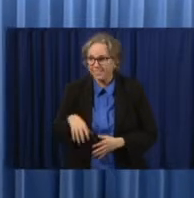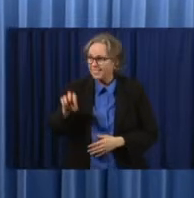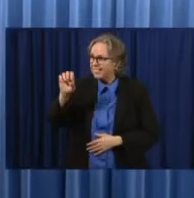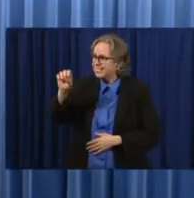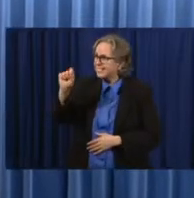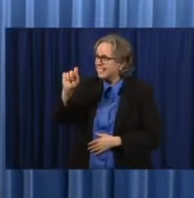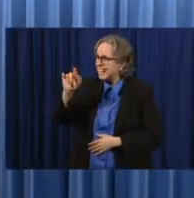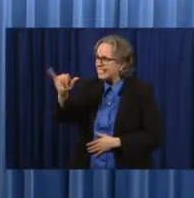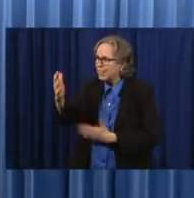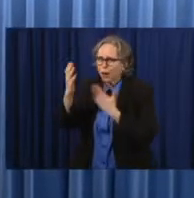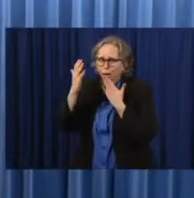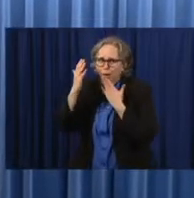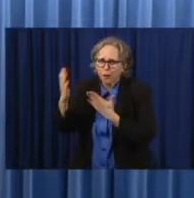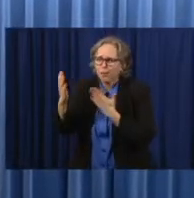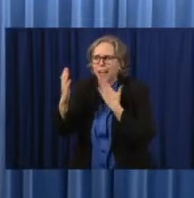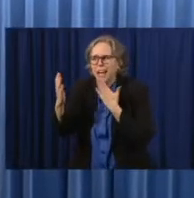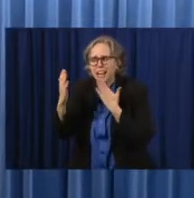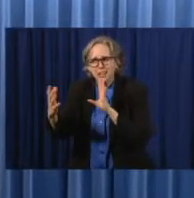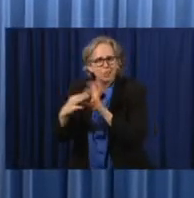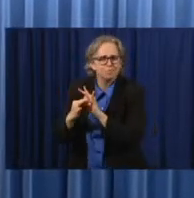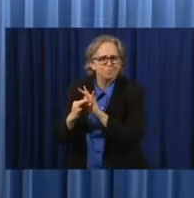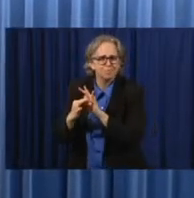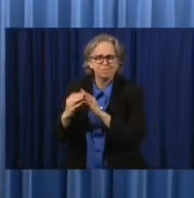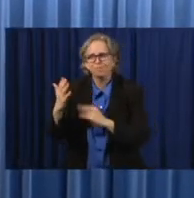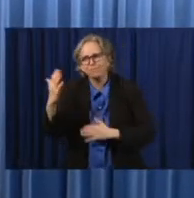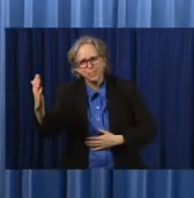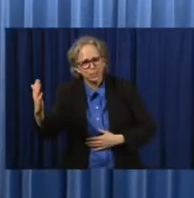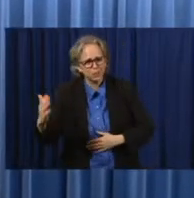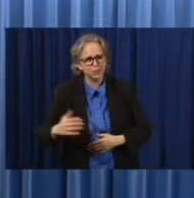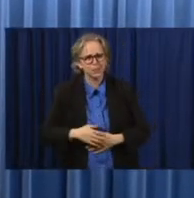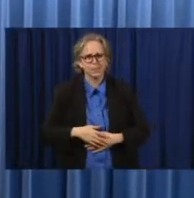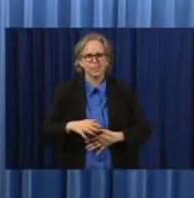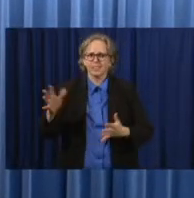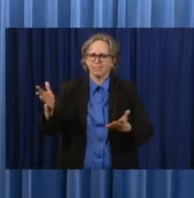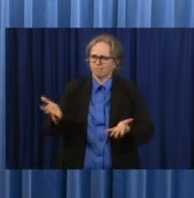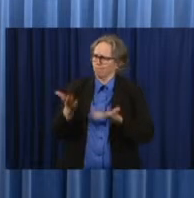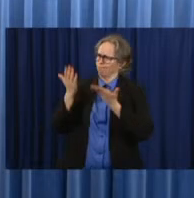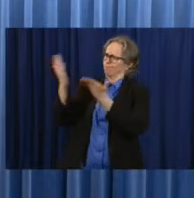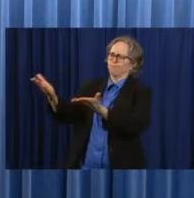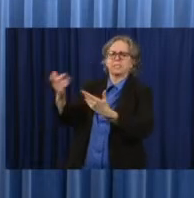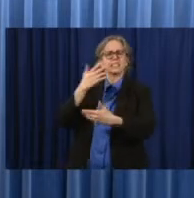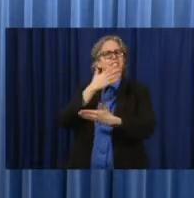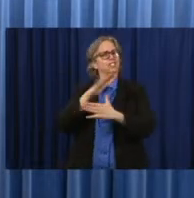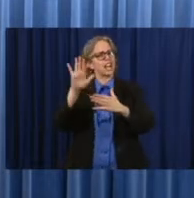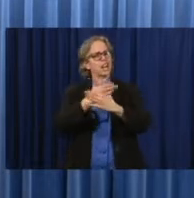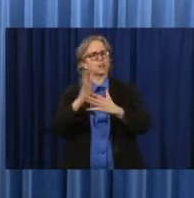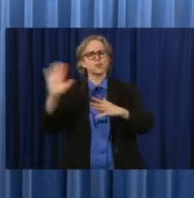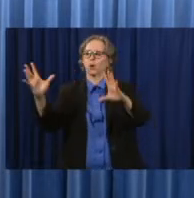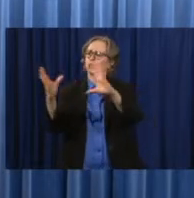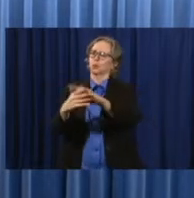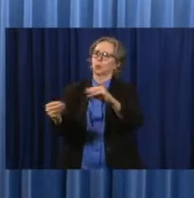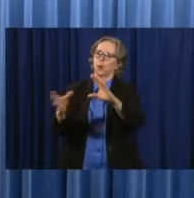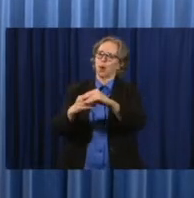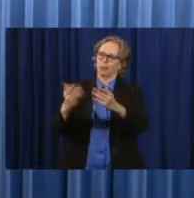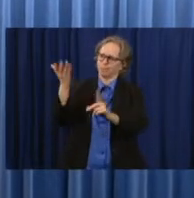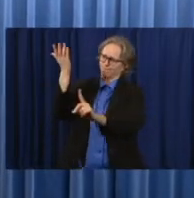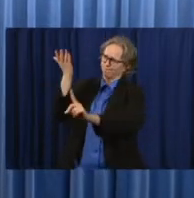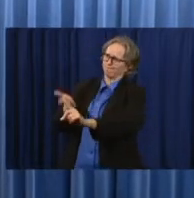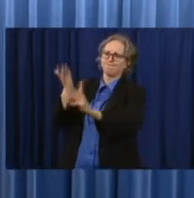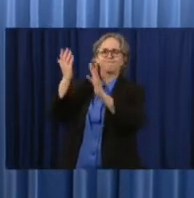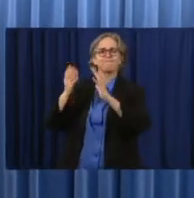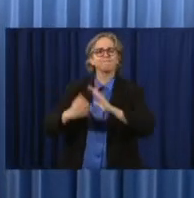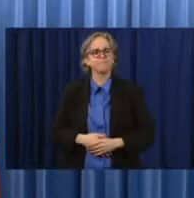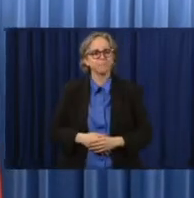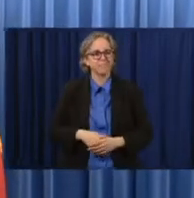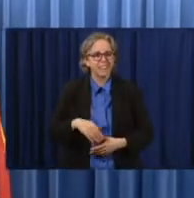very grateful, and would invite you just to kind of tell us a little bit about your story. Hi,